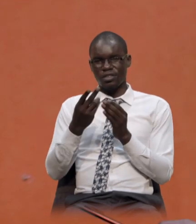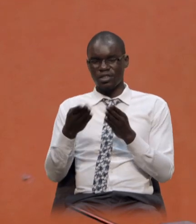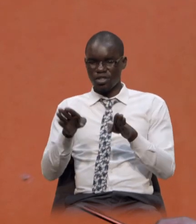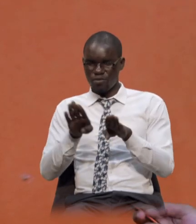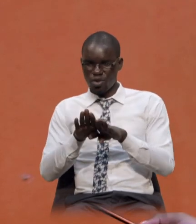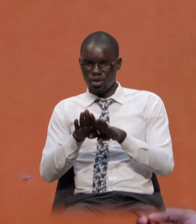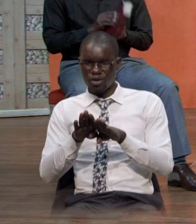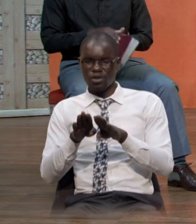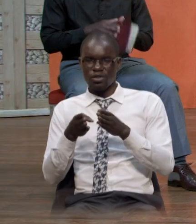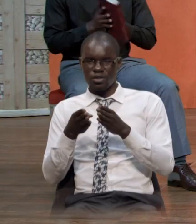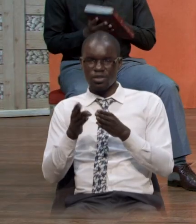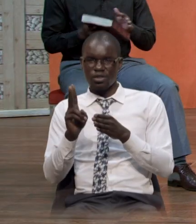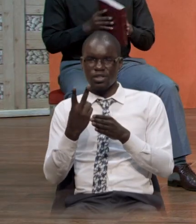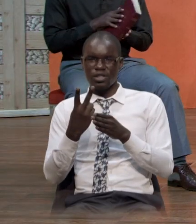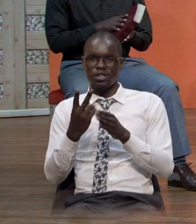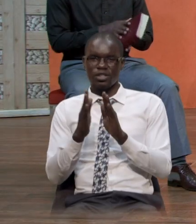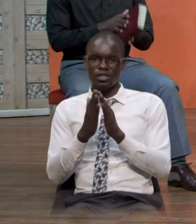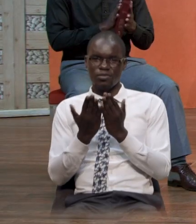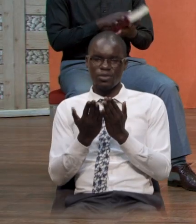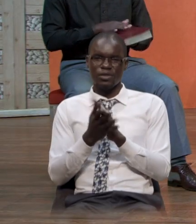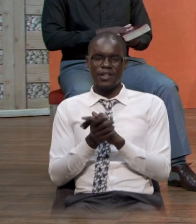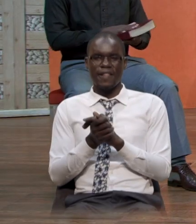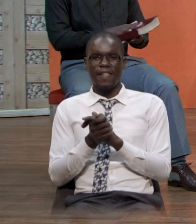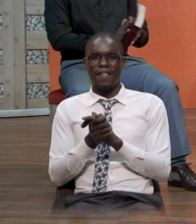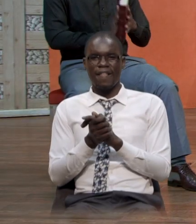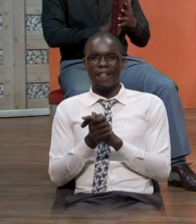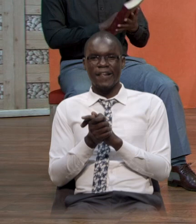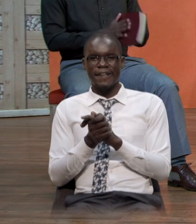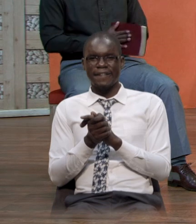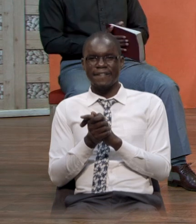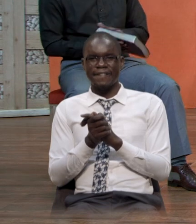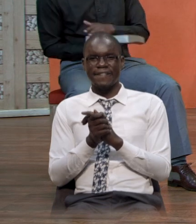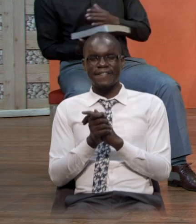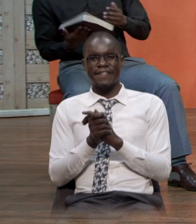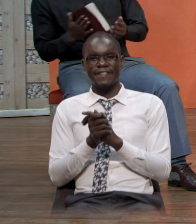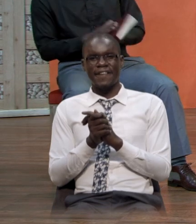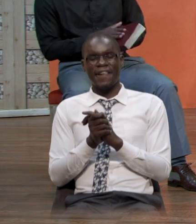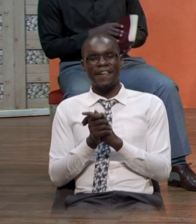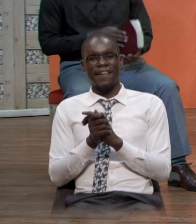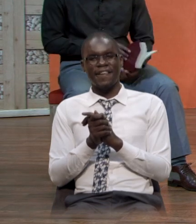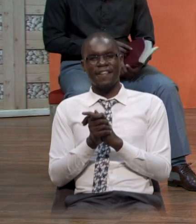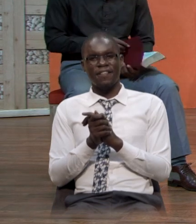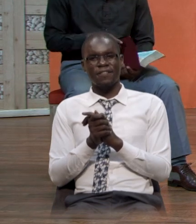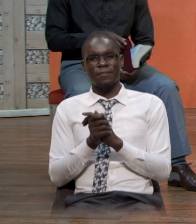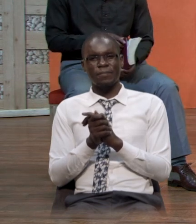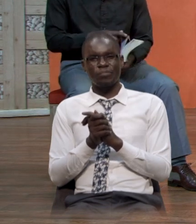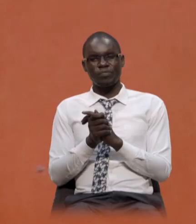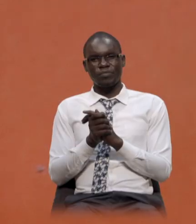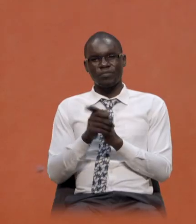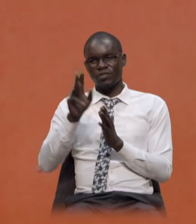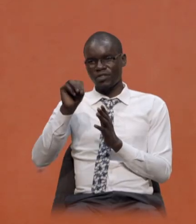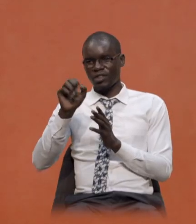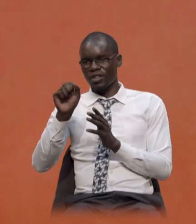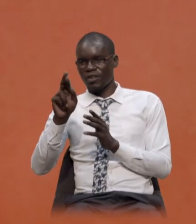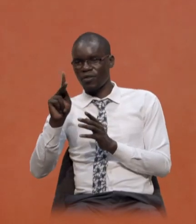after you're done? Yes? Why are you holding? Close your Bibles. I do not like people who are cheating me. Close your Bible. The book of Mark